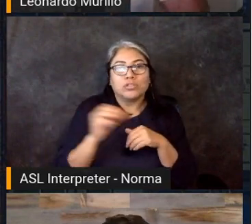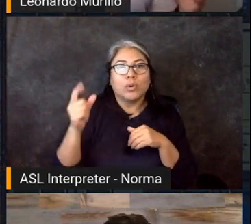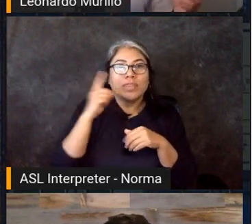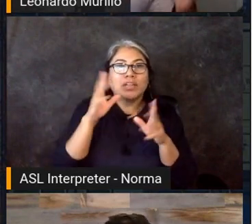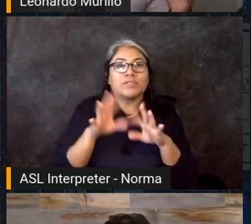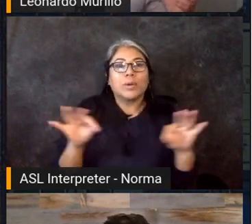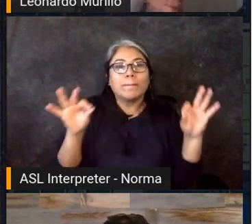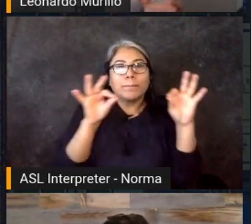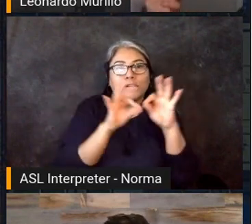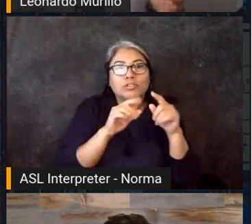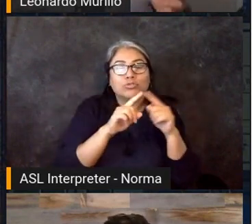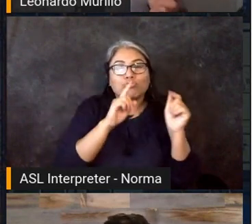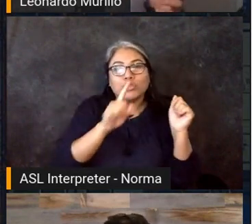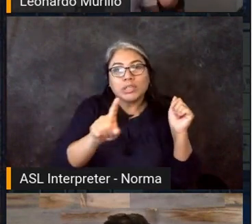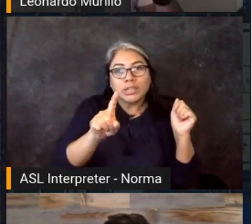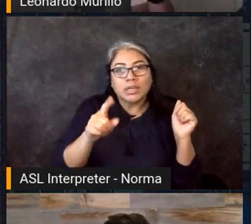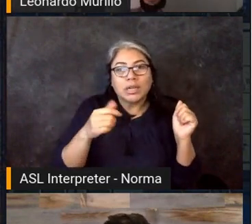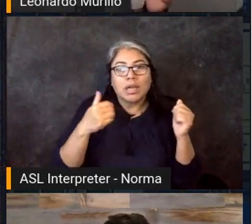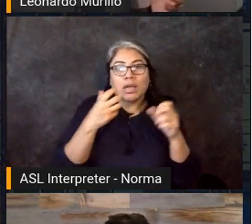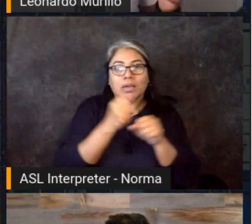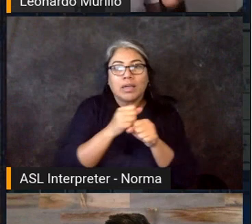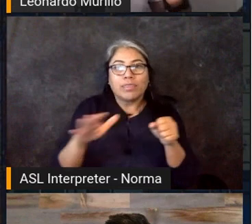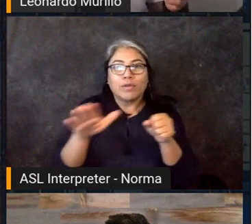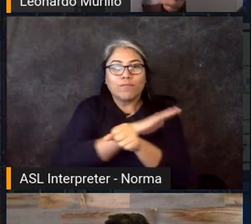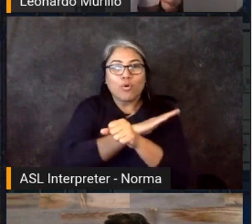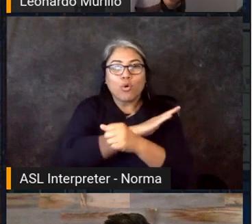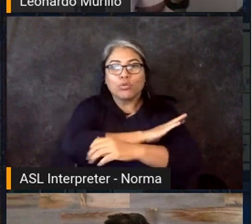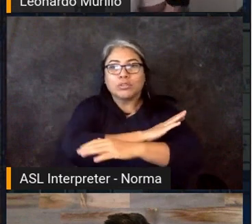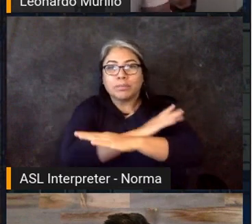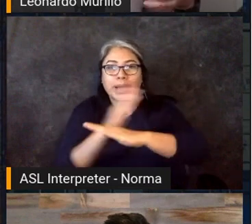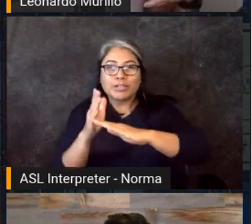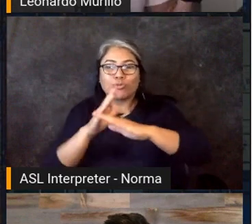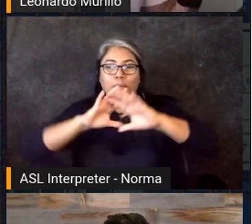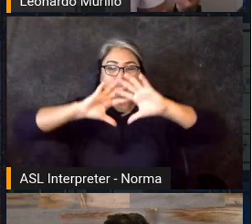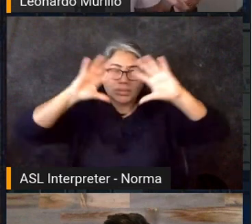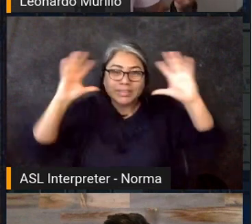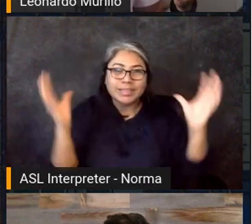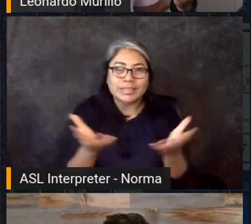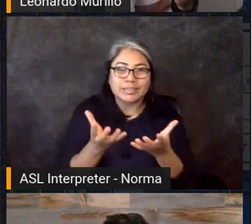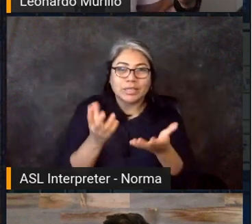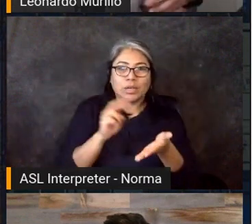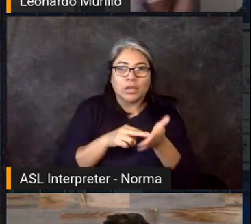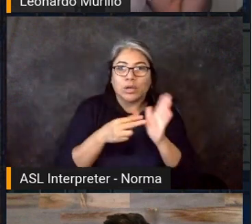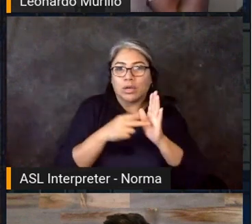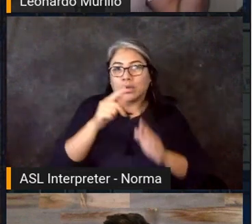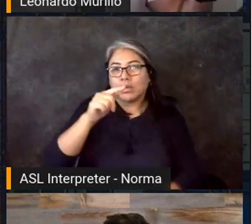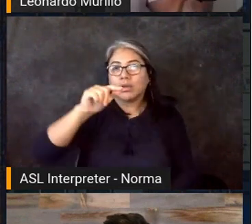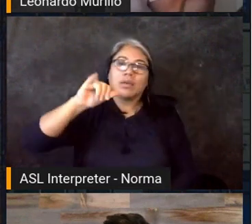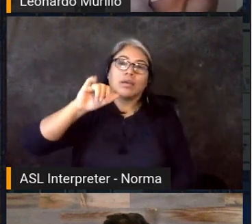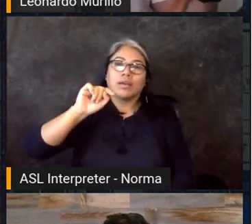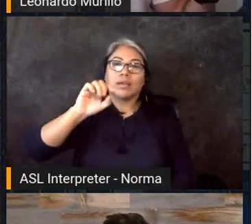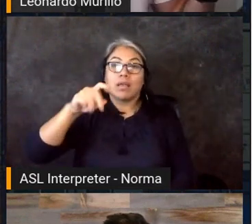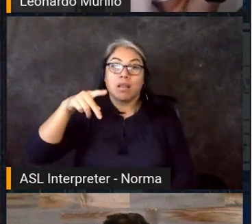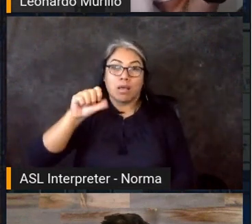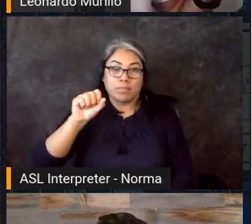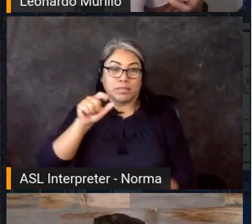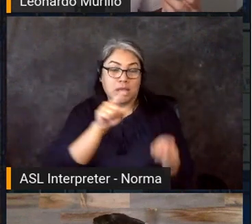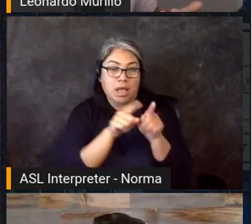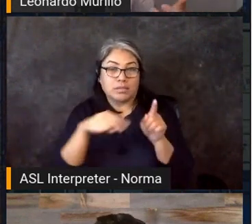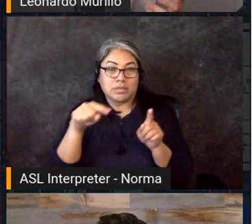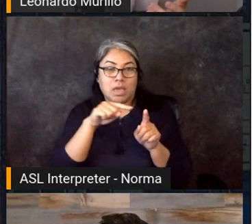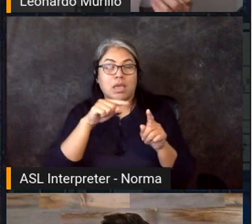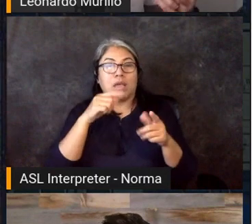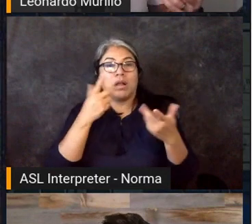people to really get the full spectrum, like the full sense of what GitOps is all about as they look to